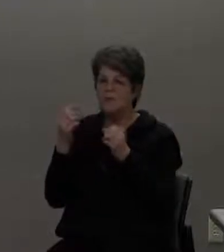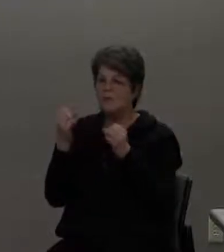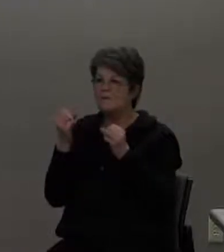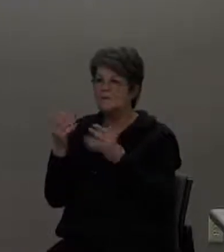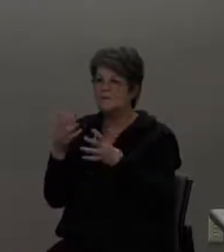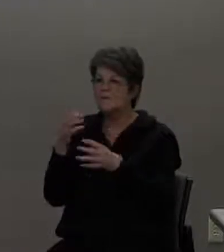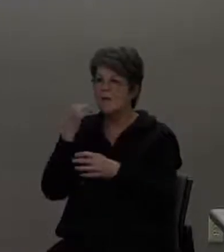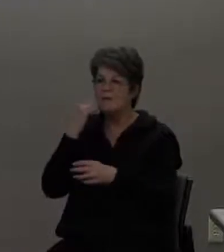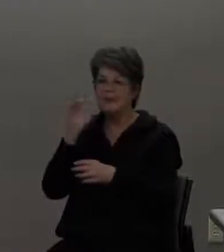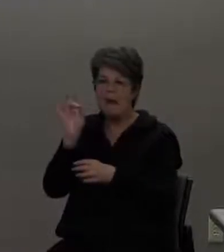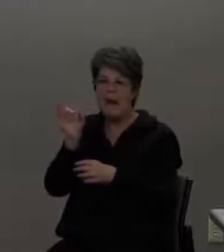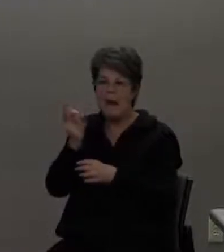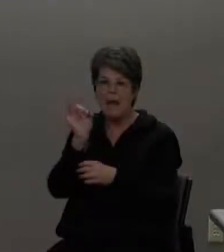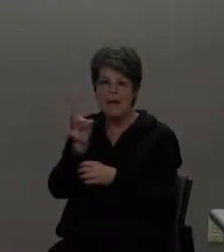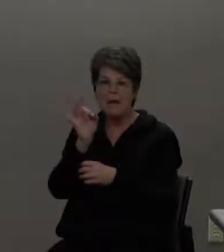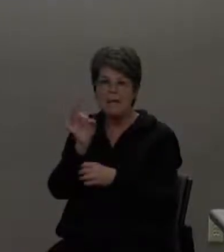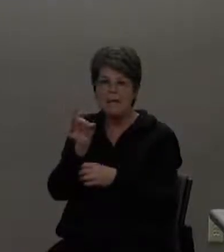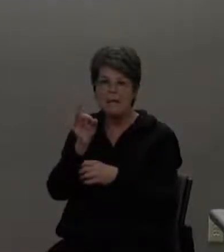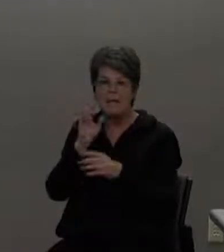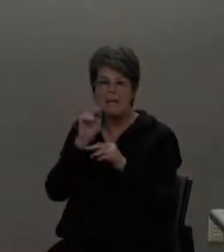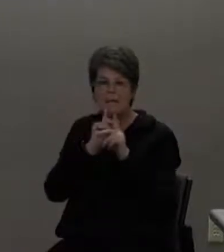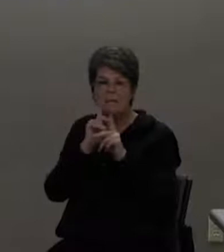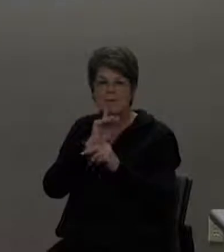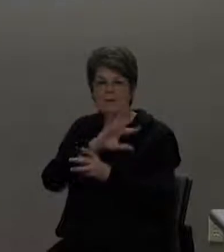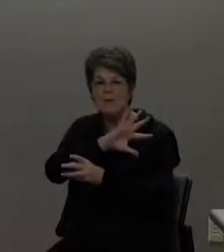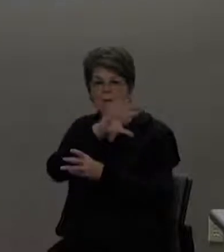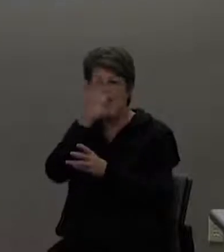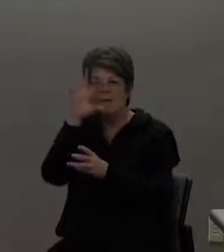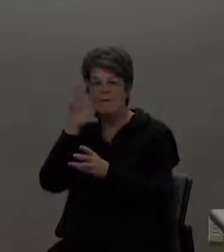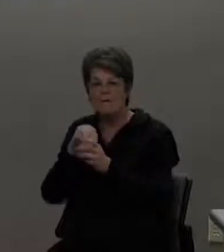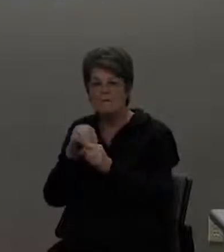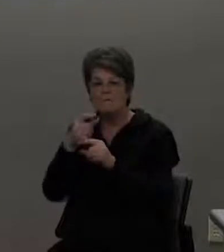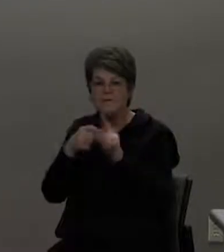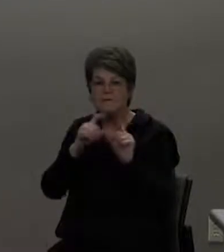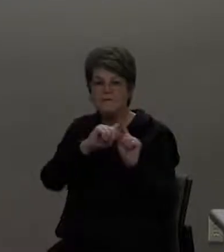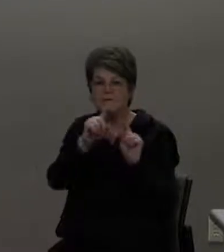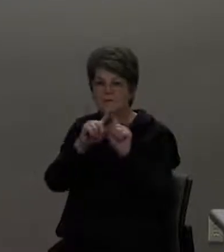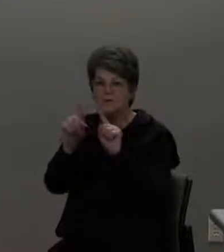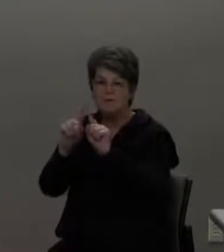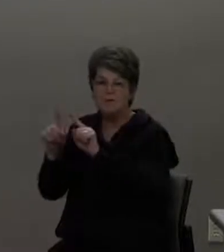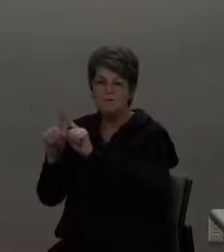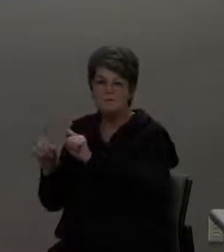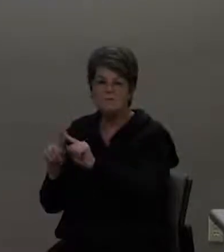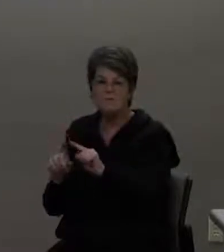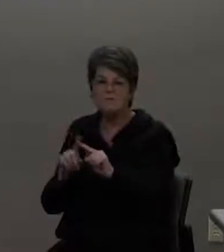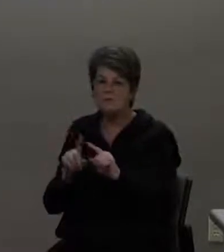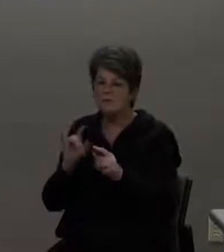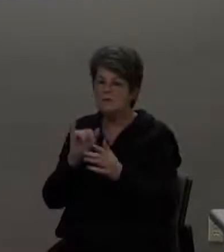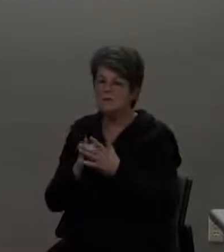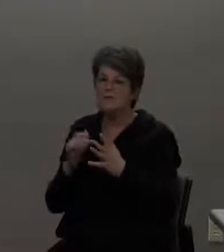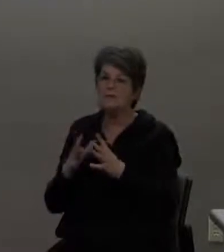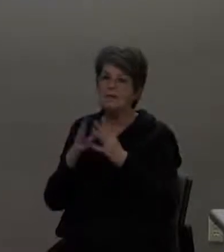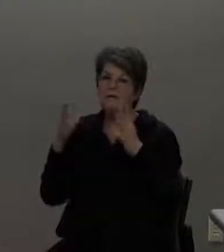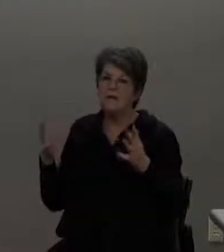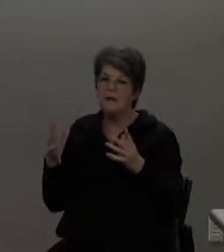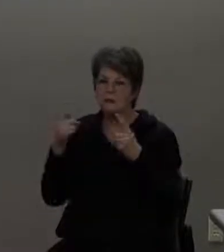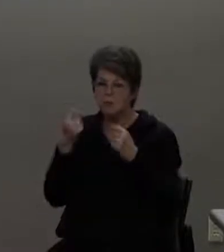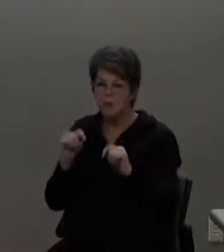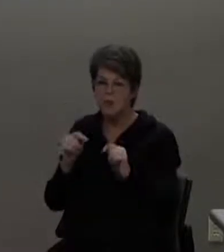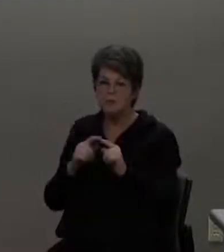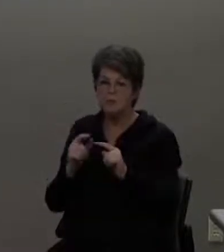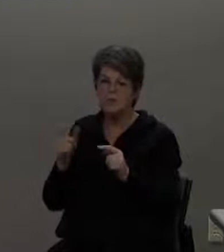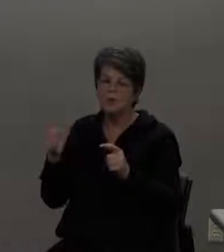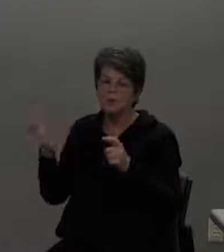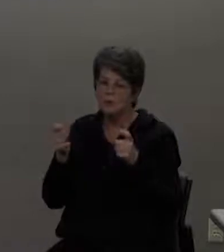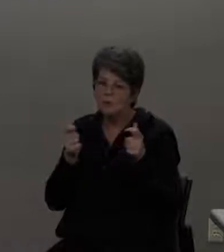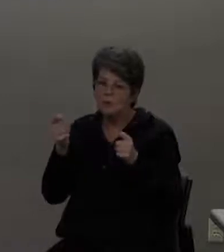was like 80 people when you include all the different board members of all the different organizations. I mean, that's a boatload to try and get pulling the